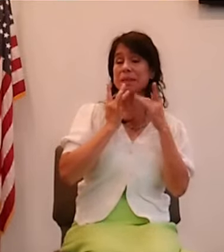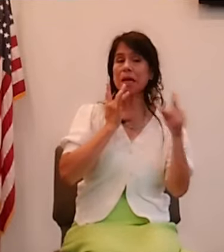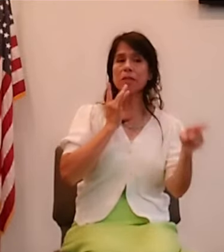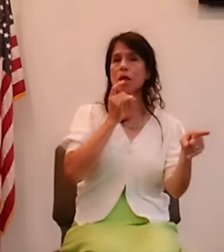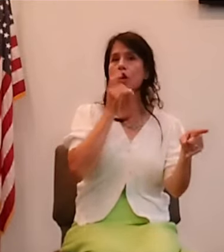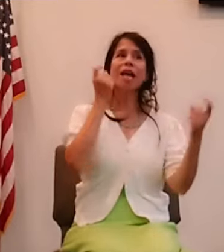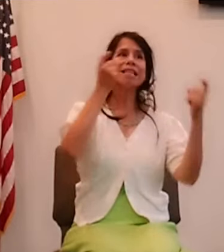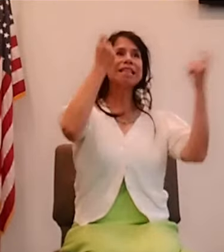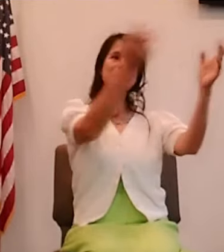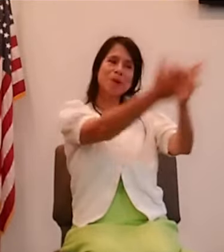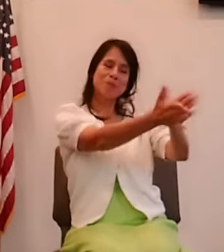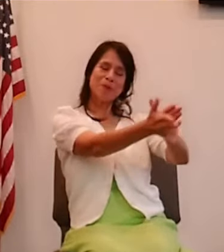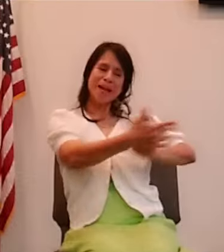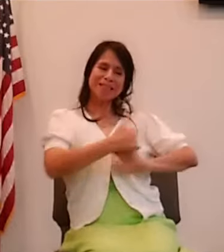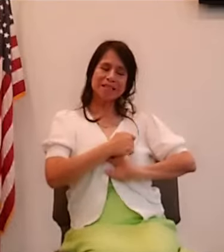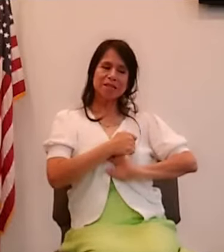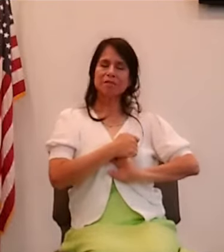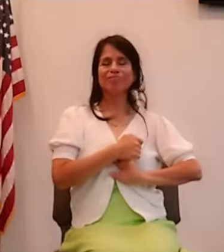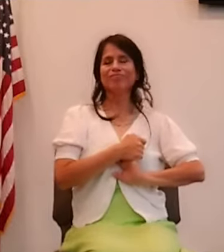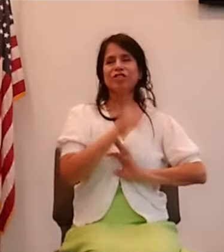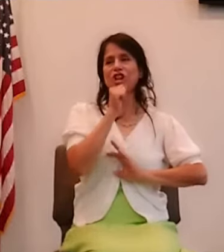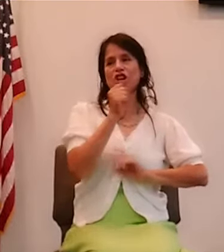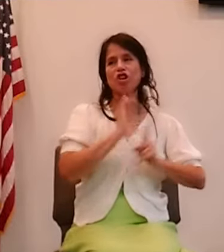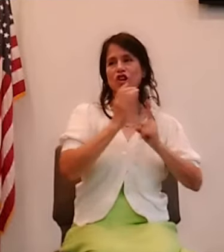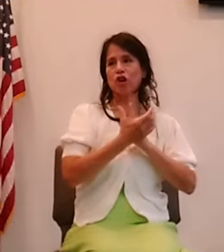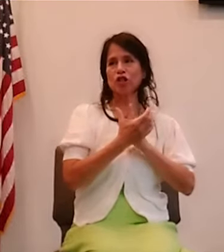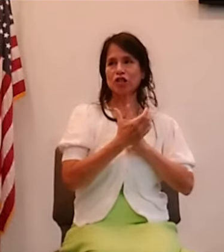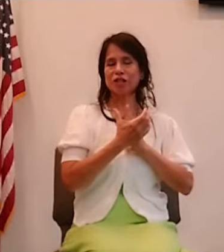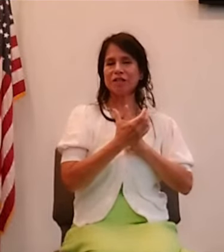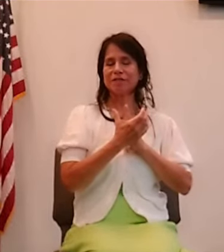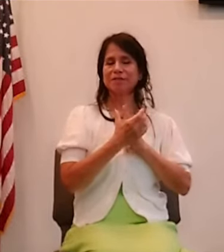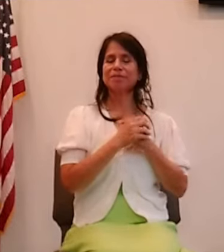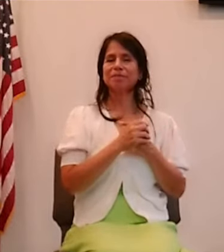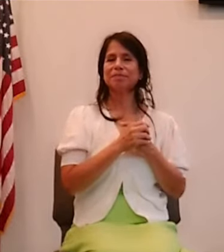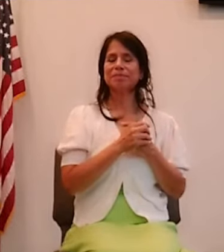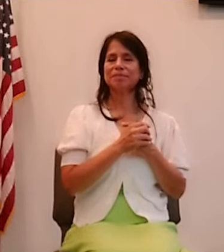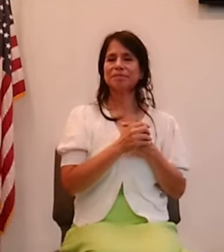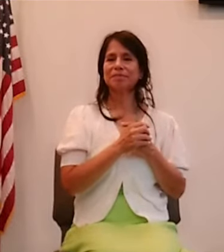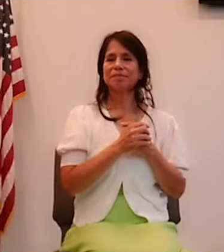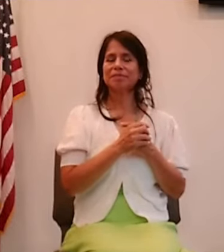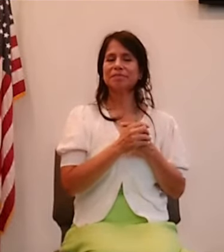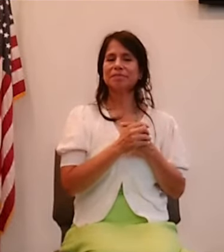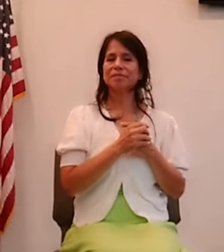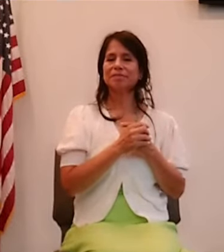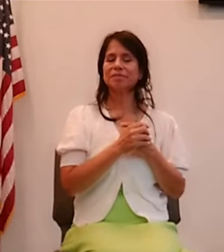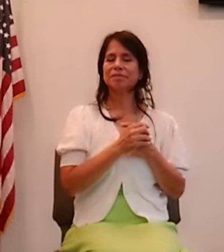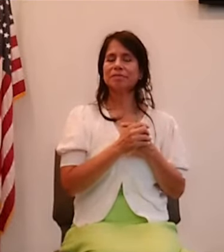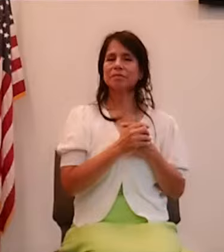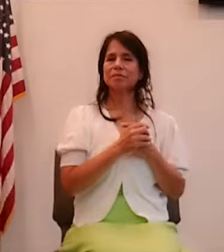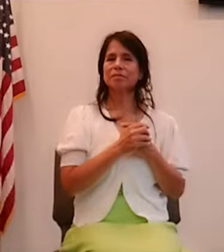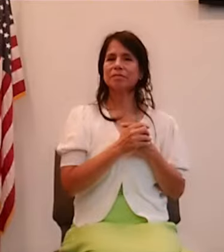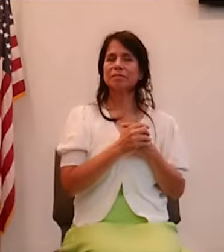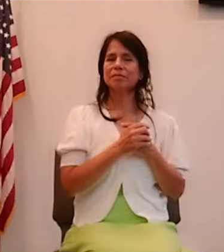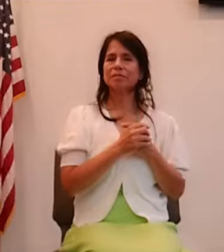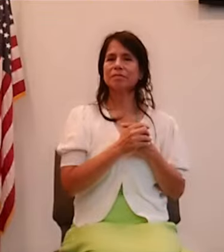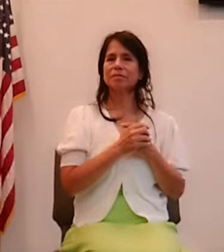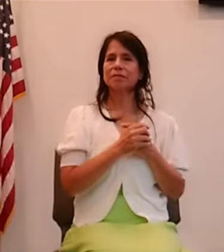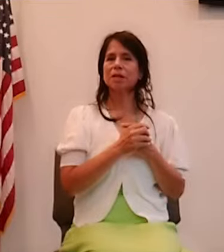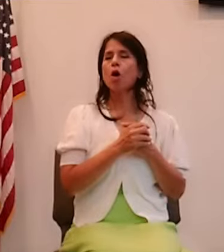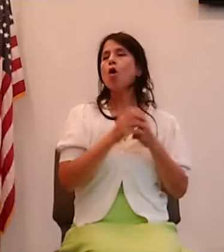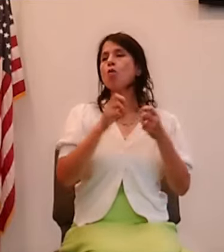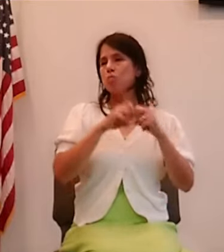celebrated and praised, not in our culture or in a media culture. Now, possible problems of the